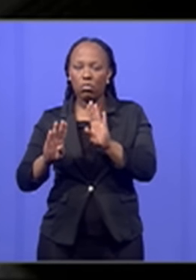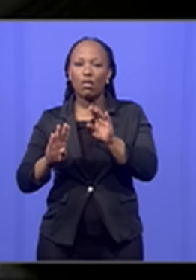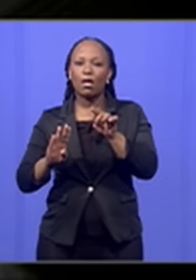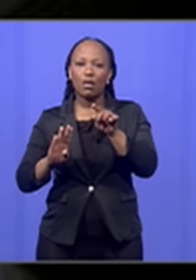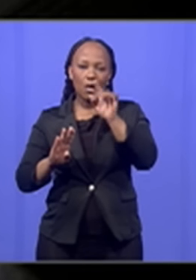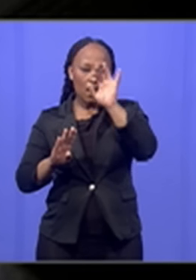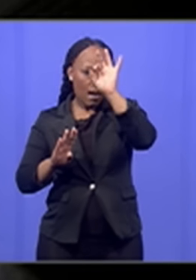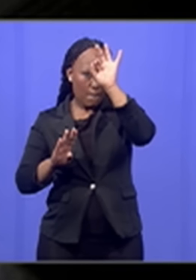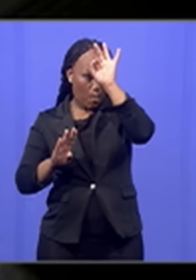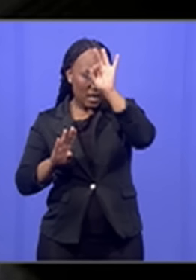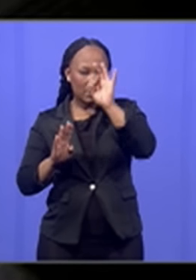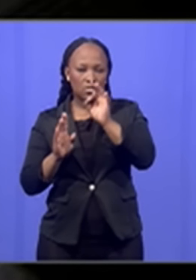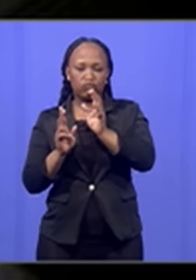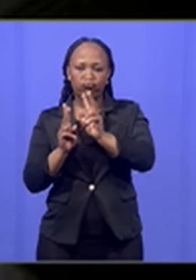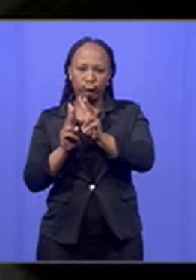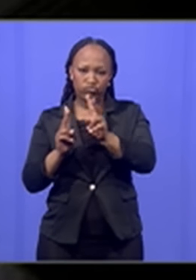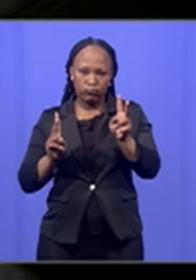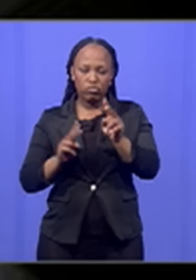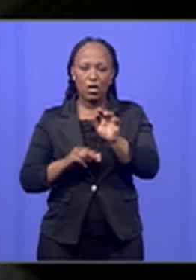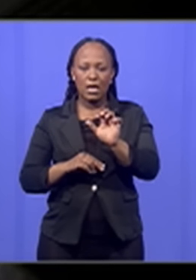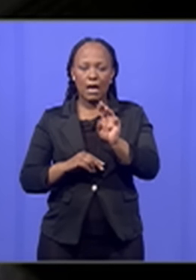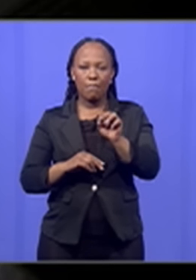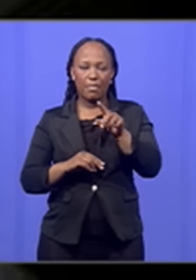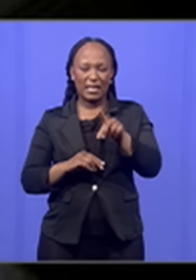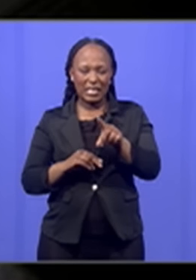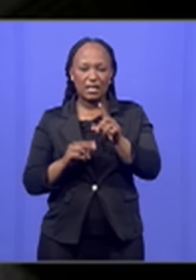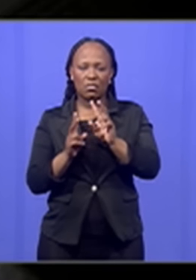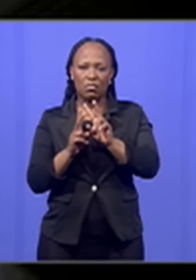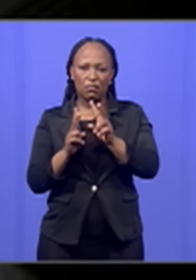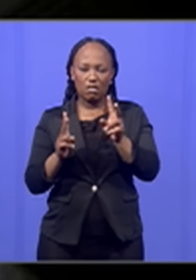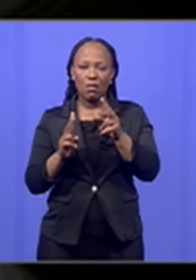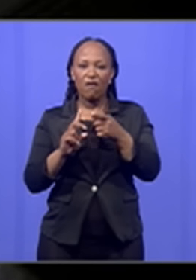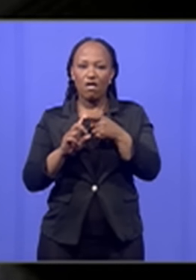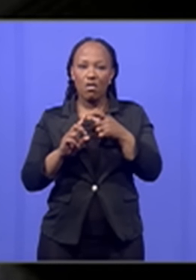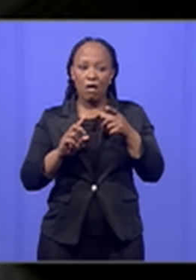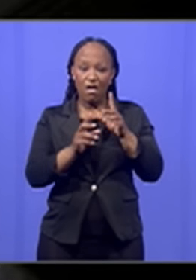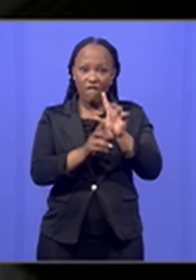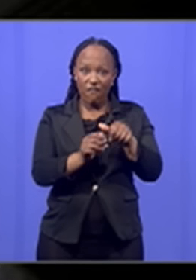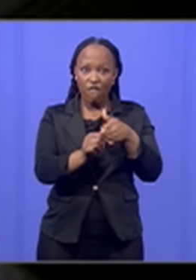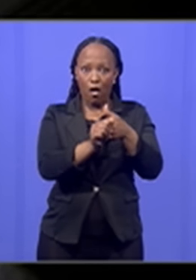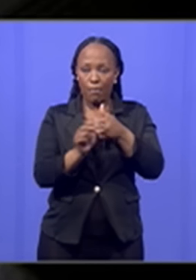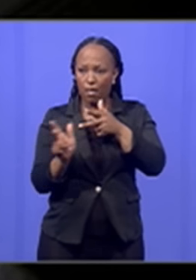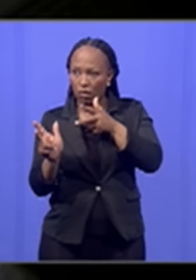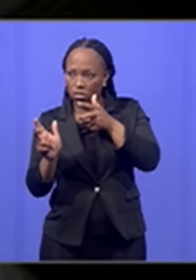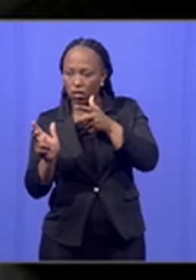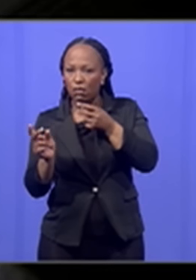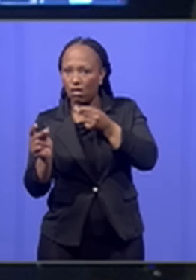enforcement agencies are following up testimony emerging from the Commission hearings.